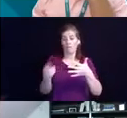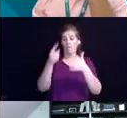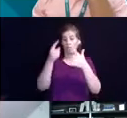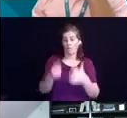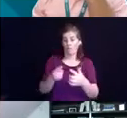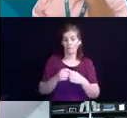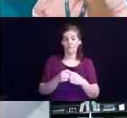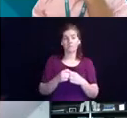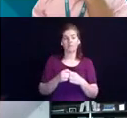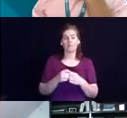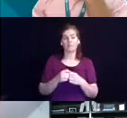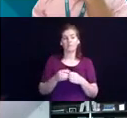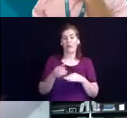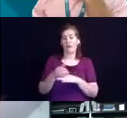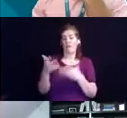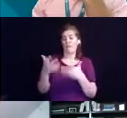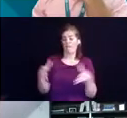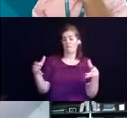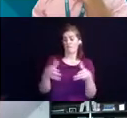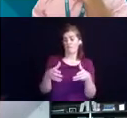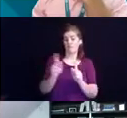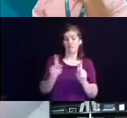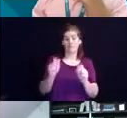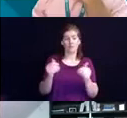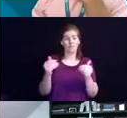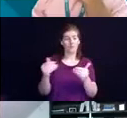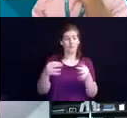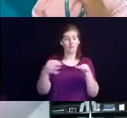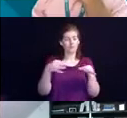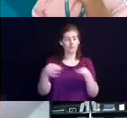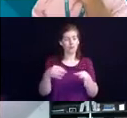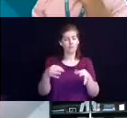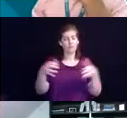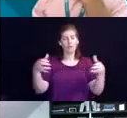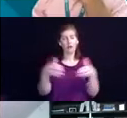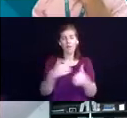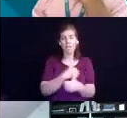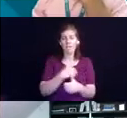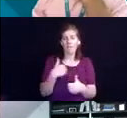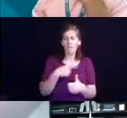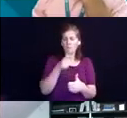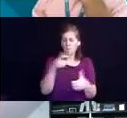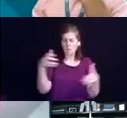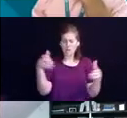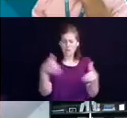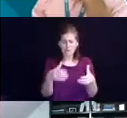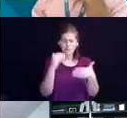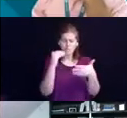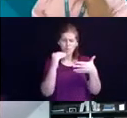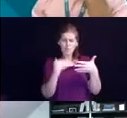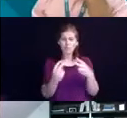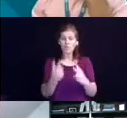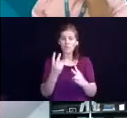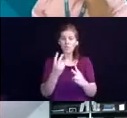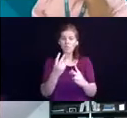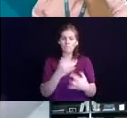would like, after the end of the huddle, for people to be able to describe the huddle team members who come together, to list at least 2 characteristics